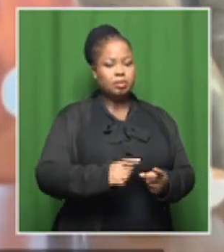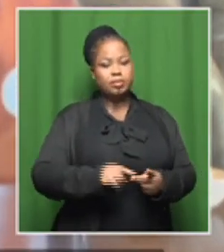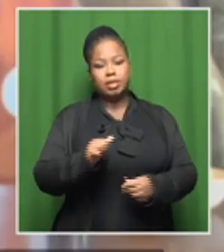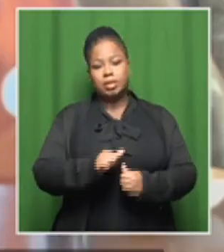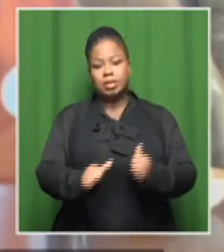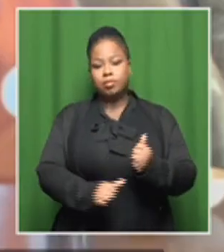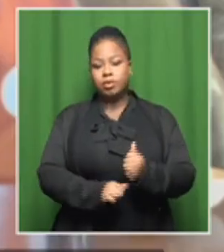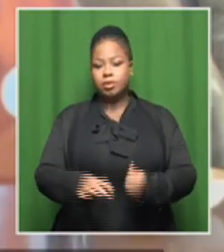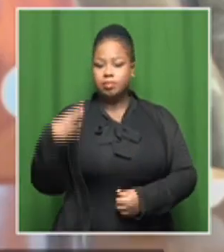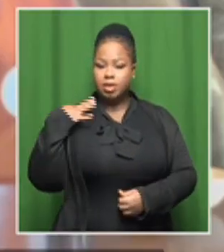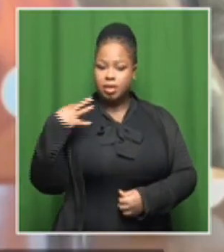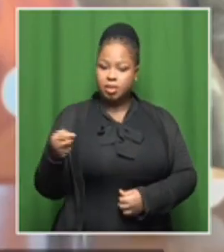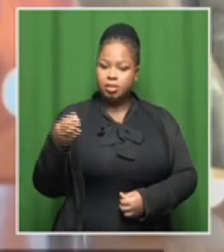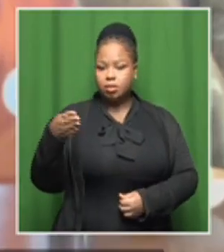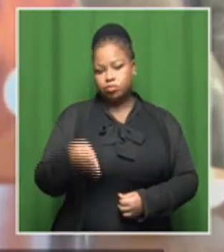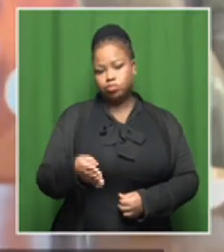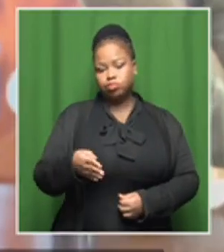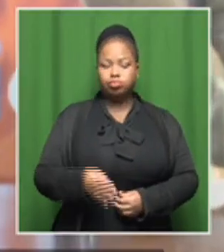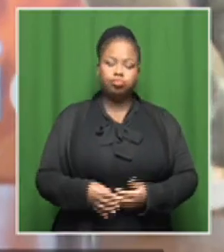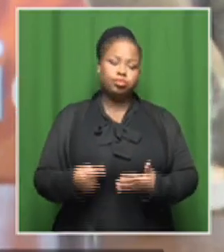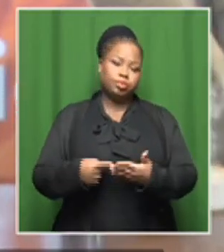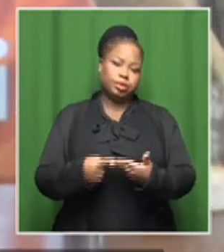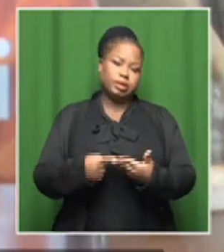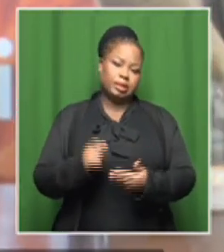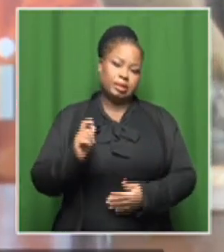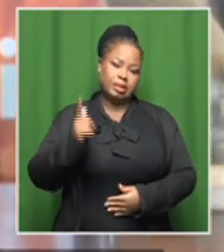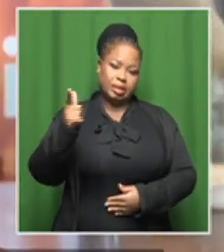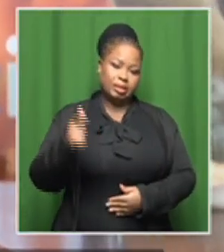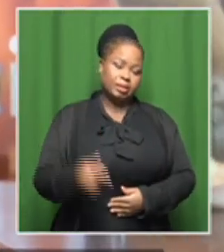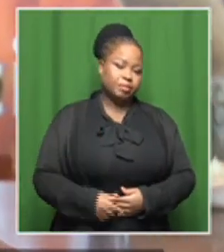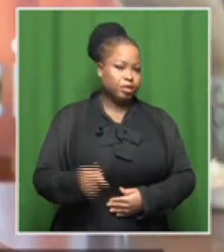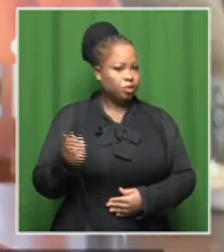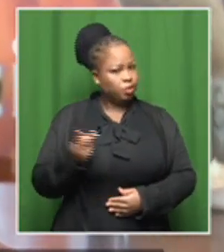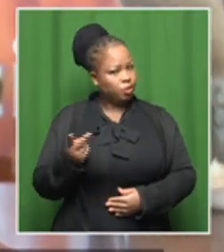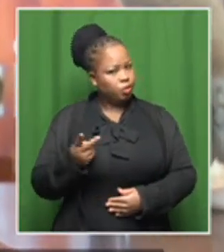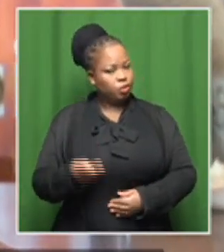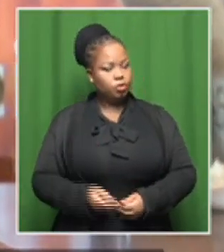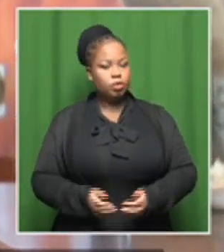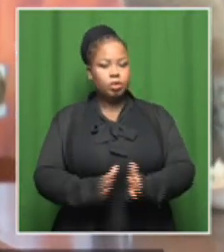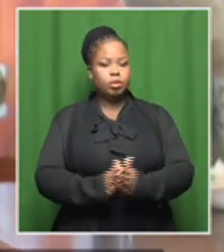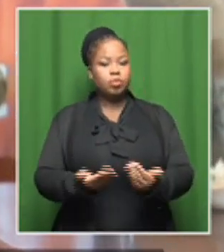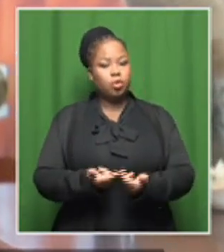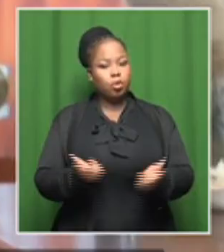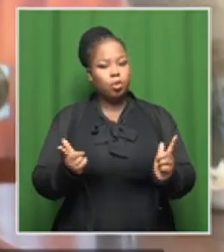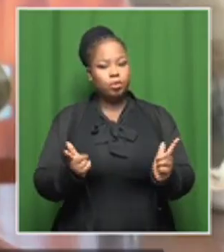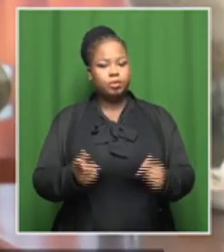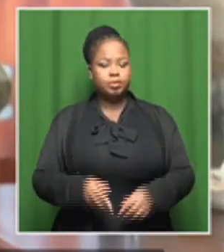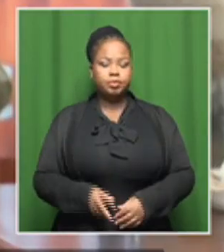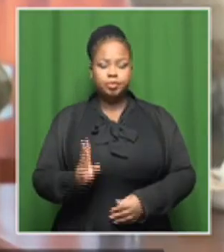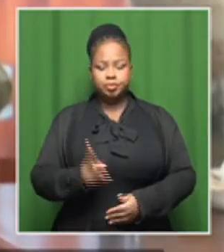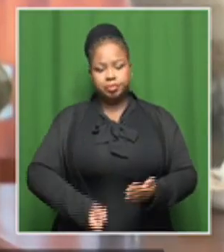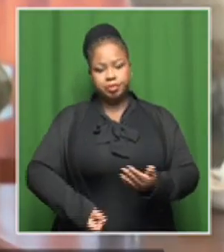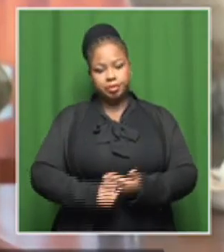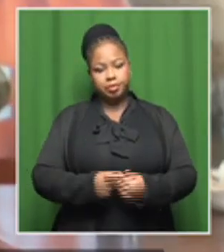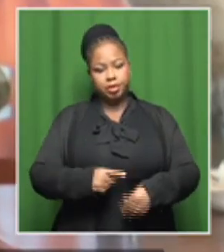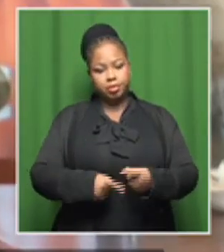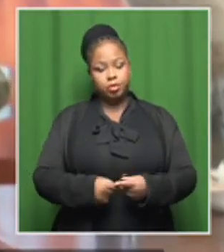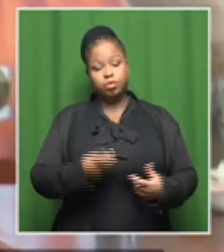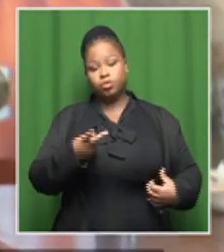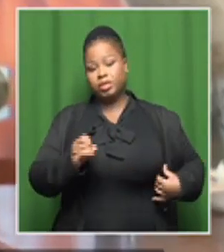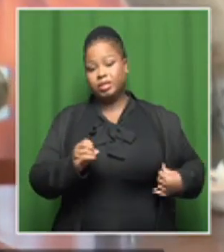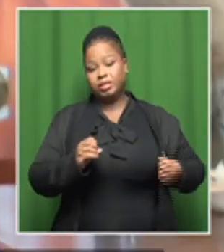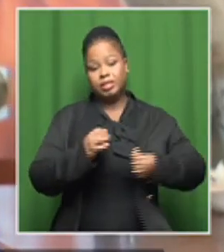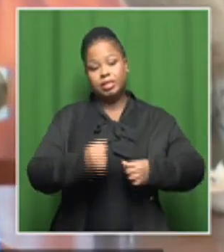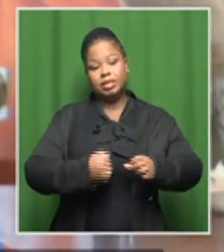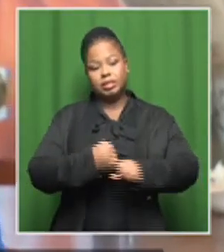Minister of the Department will join us for a discussion later. And of course, there's a book launch also coming up about 20 years